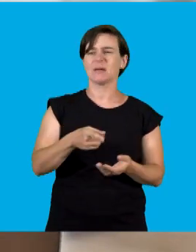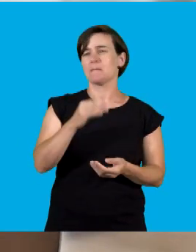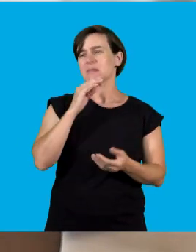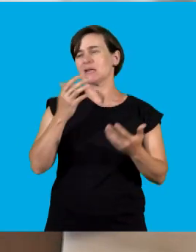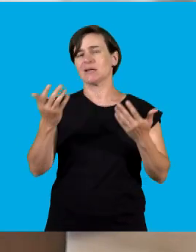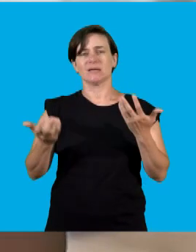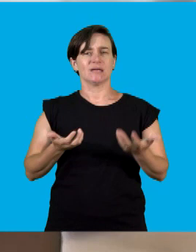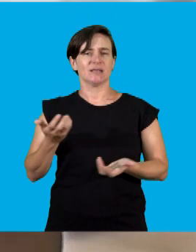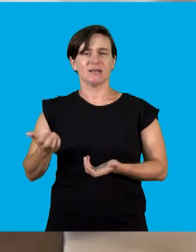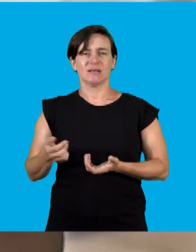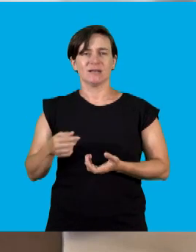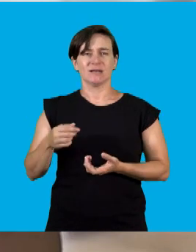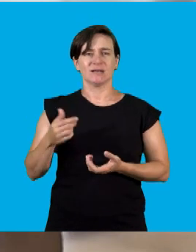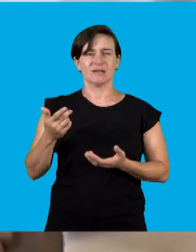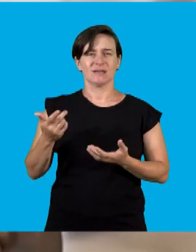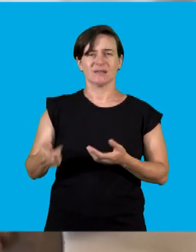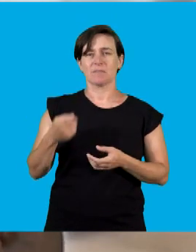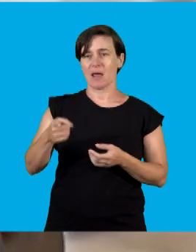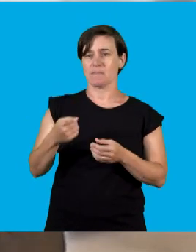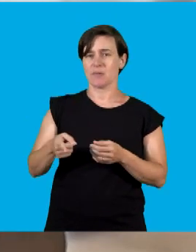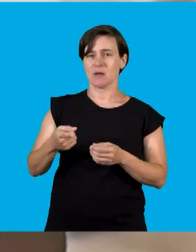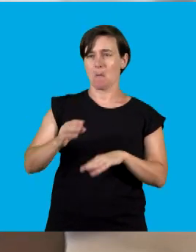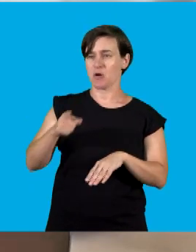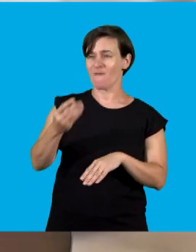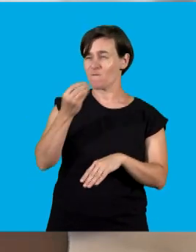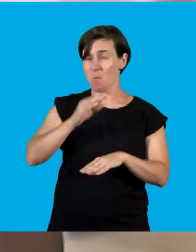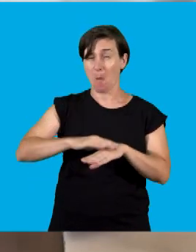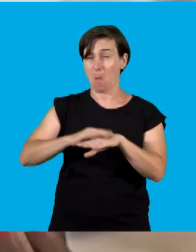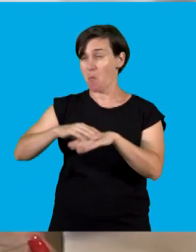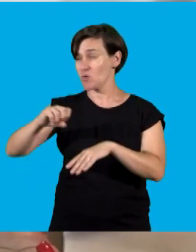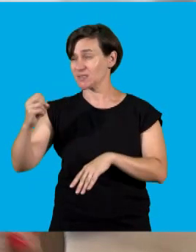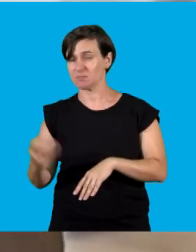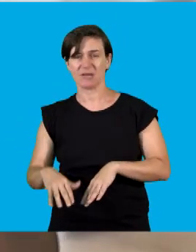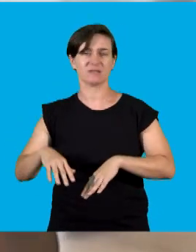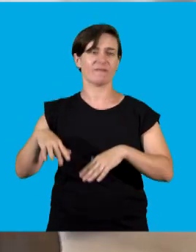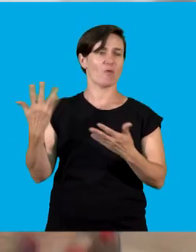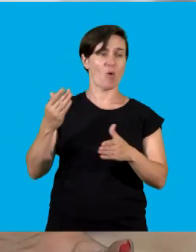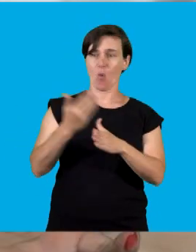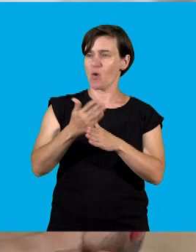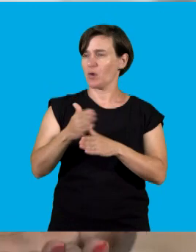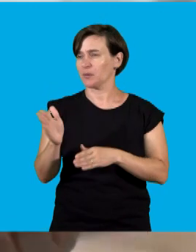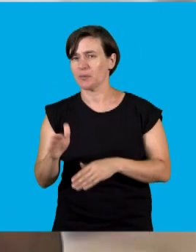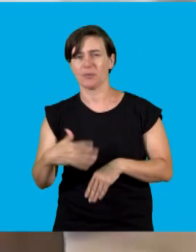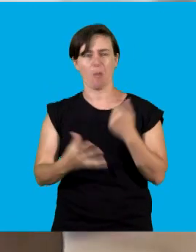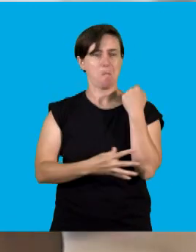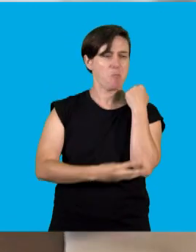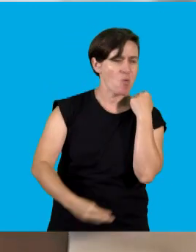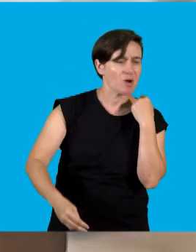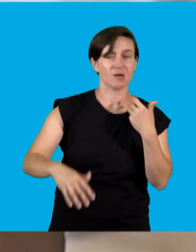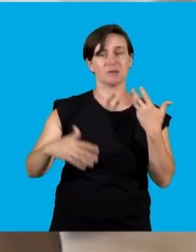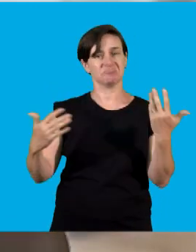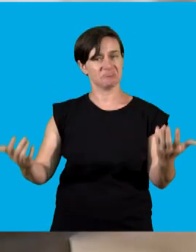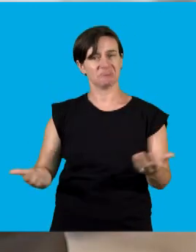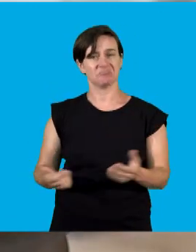talking about your repo rates, your inflation rate. Social, we're talking unemployment, we're talking poverty here.